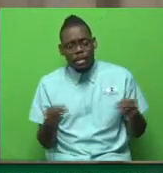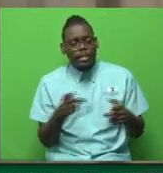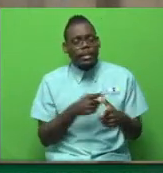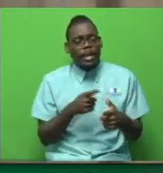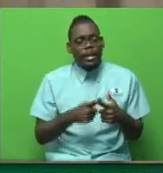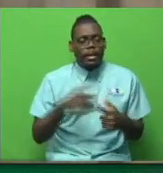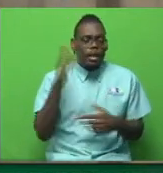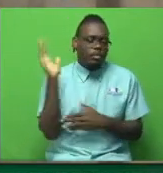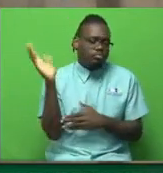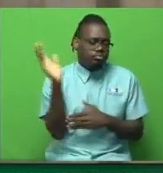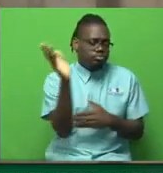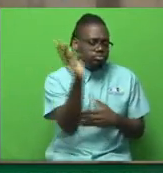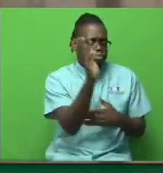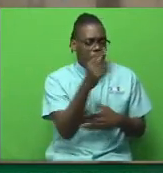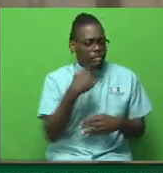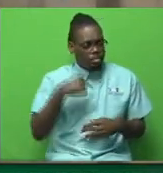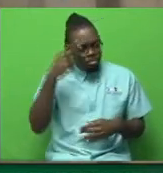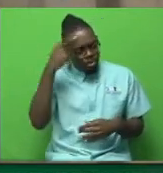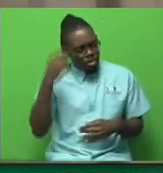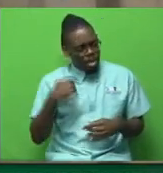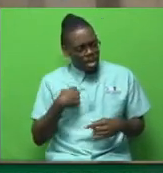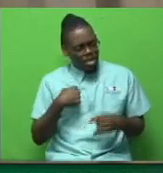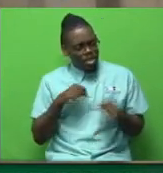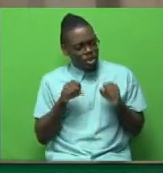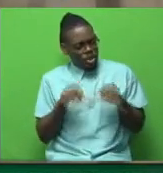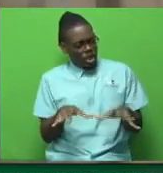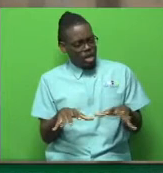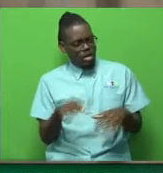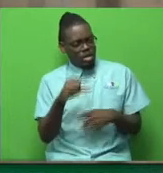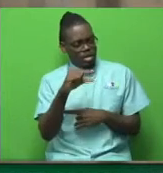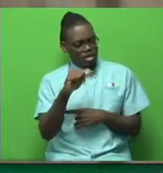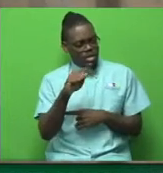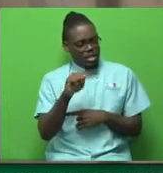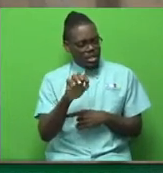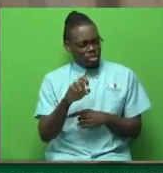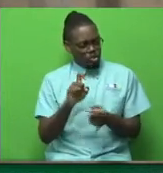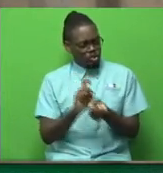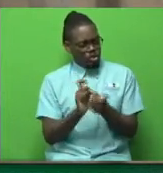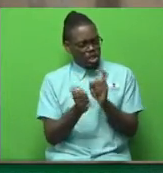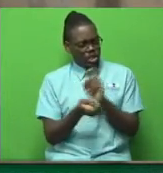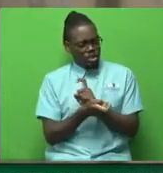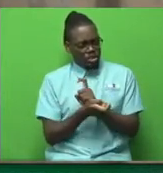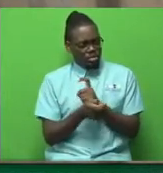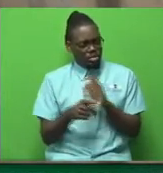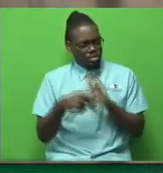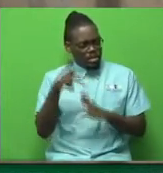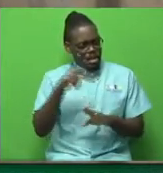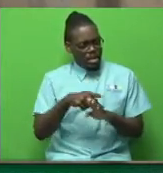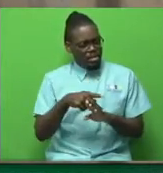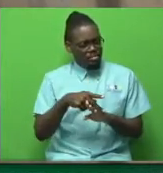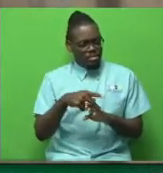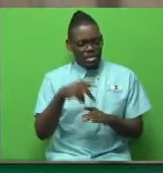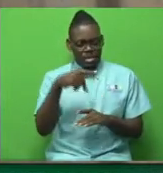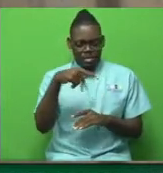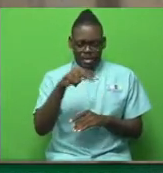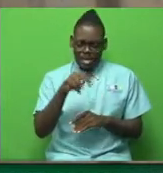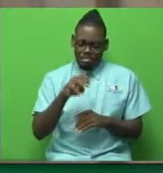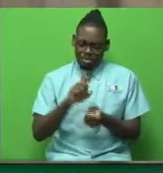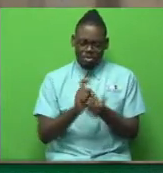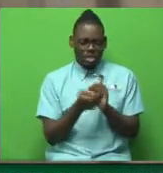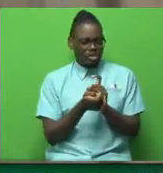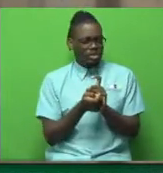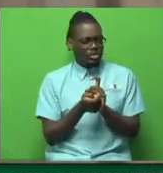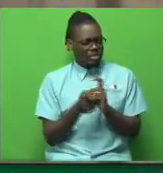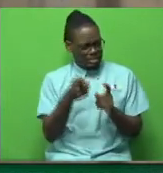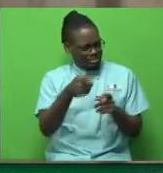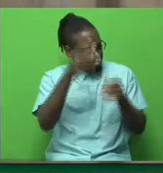because we were very disturbed by the changes to get and at that time I said the decision by the government calls into